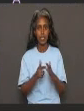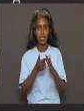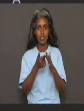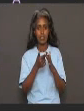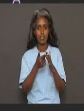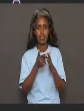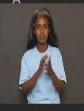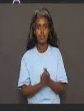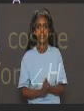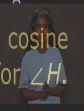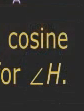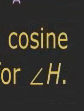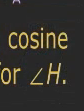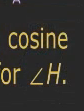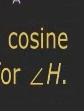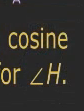Begin.